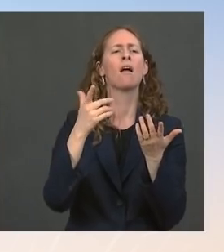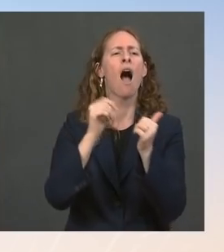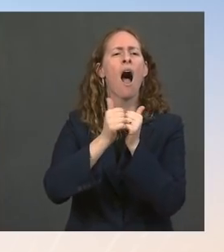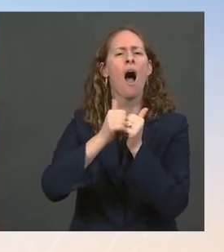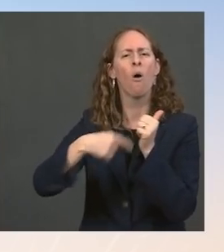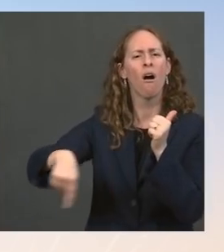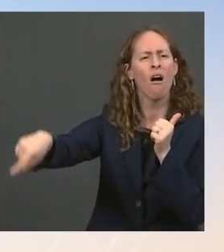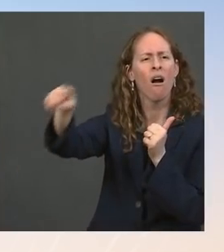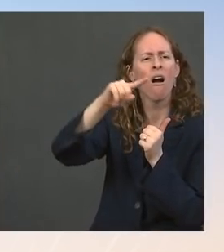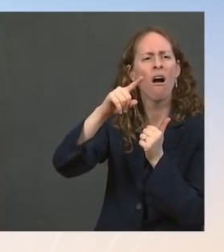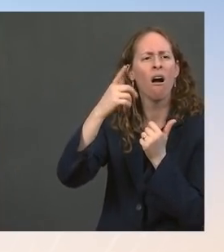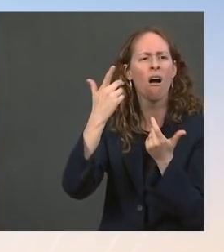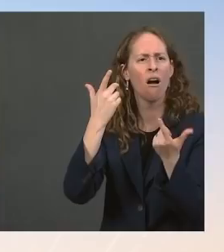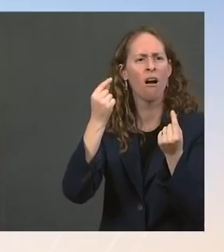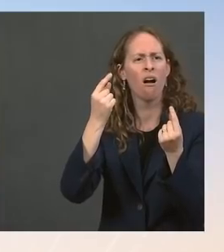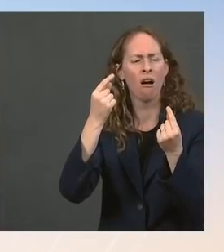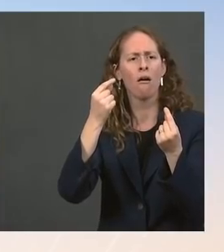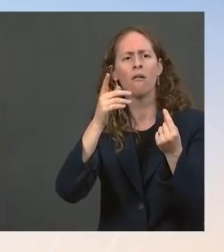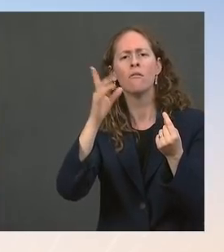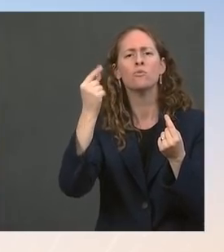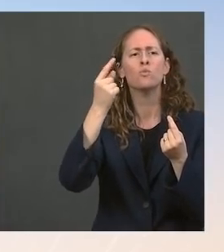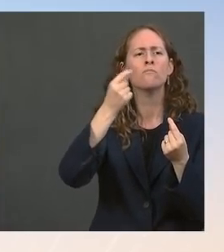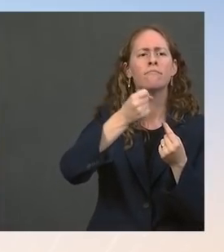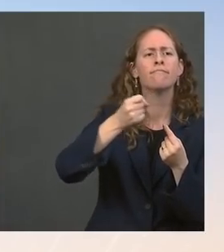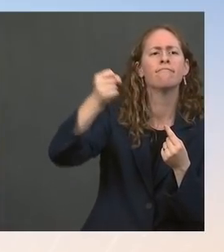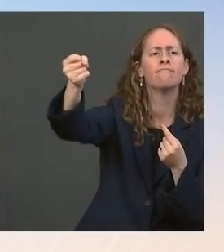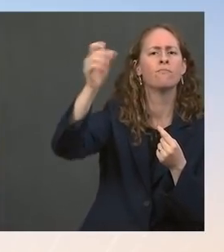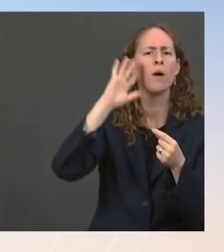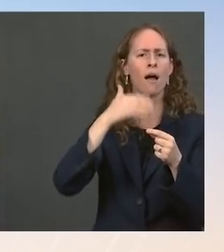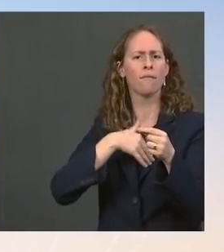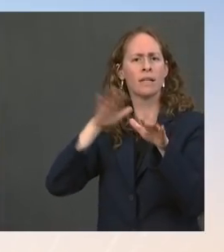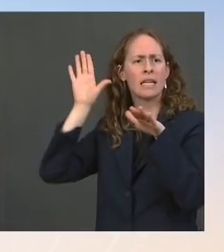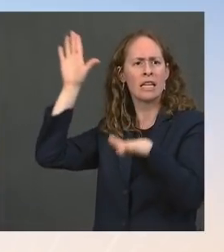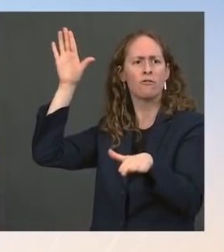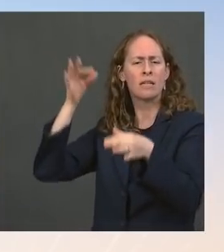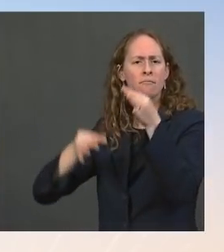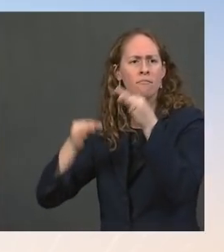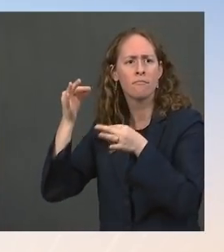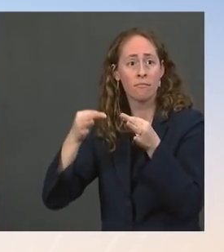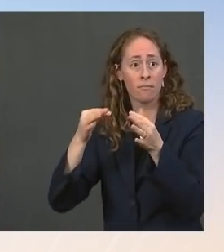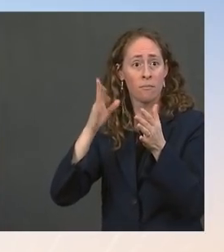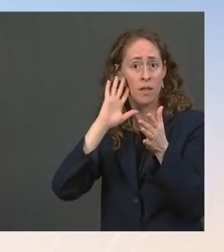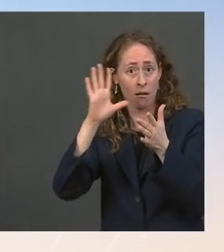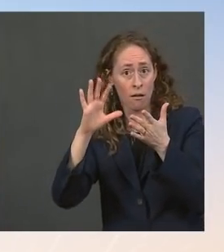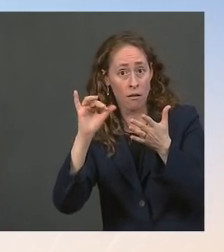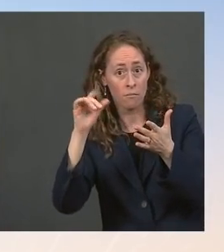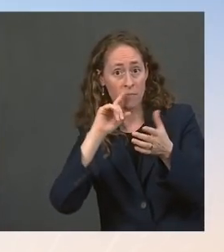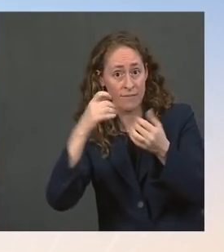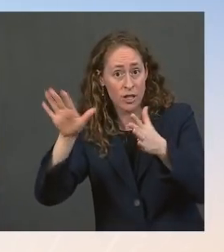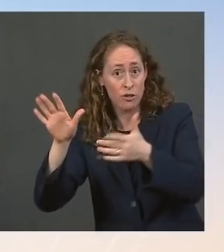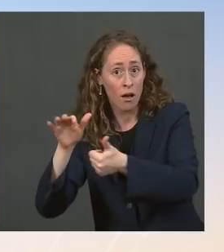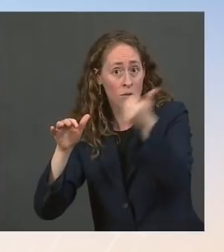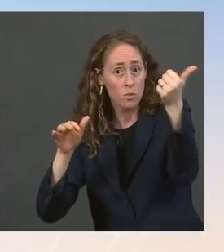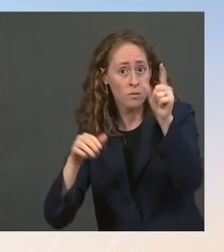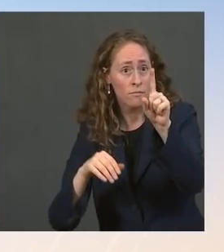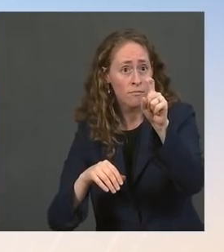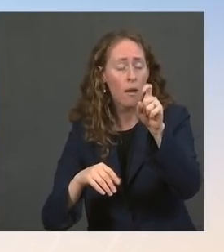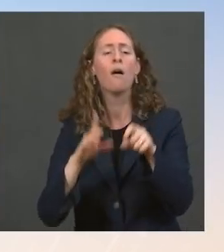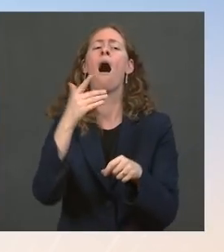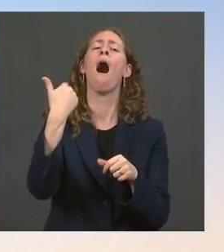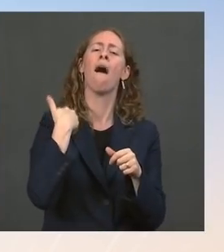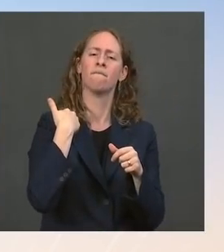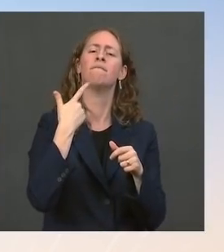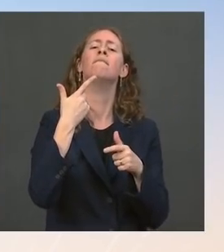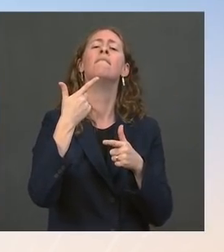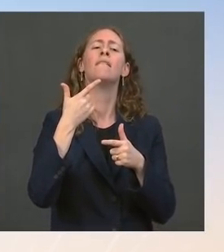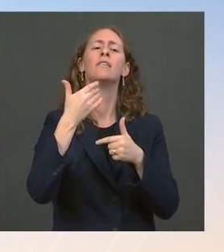removal proceedings, that does not mean removed, correct? That means they're in the process of going through a removal proceeding so